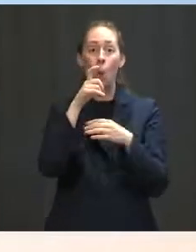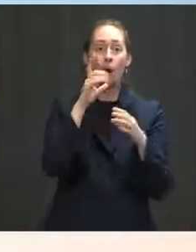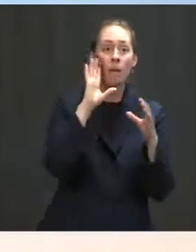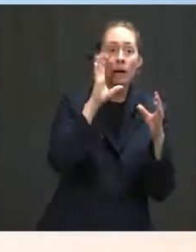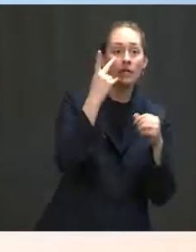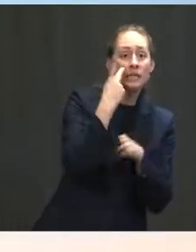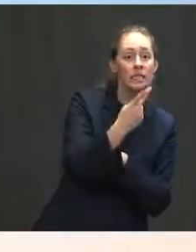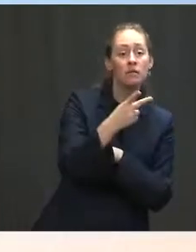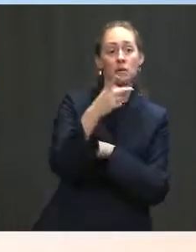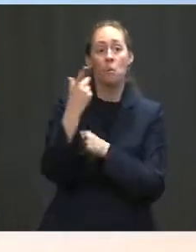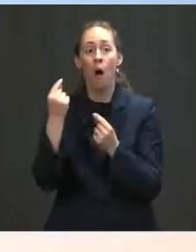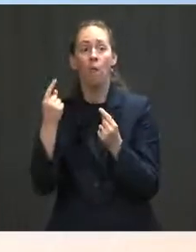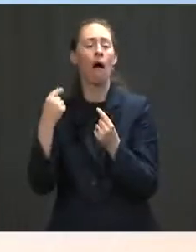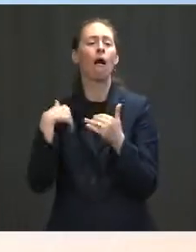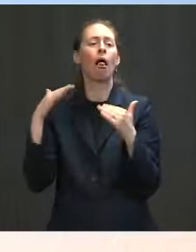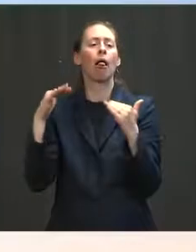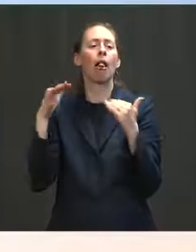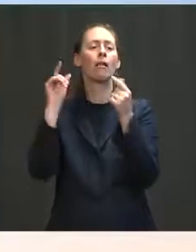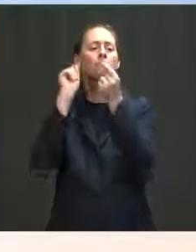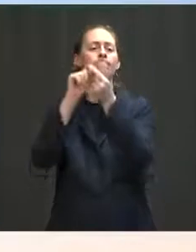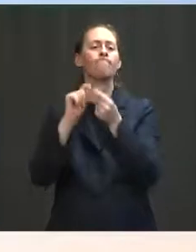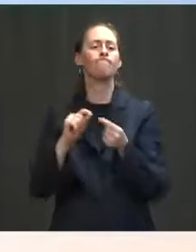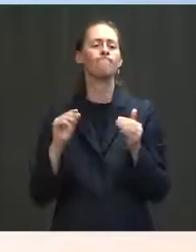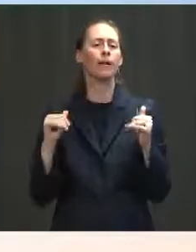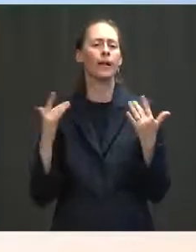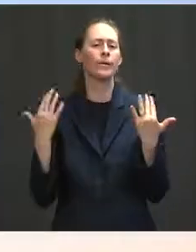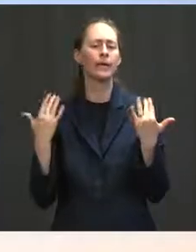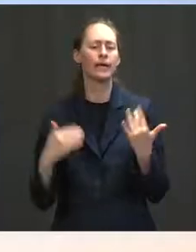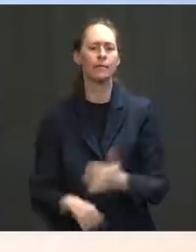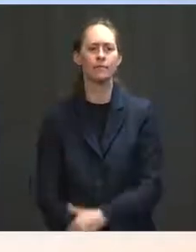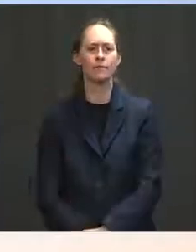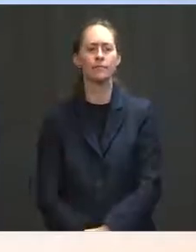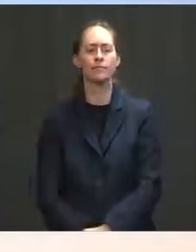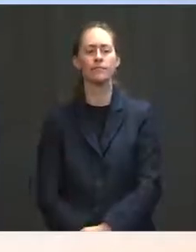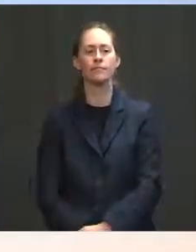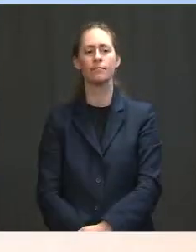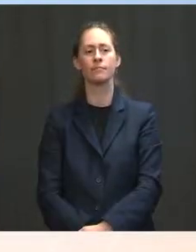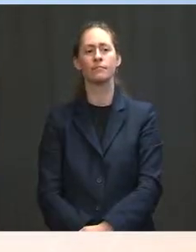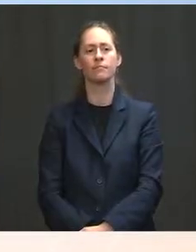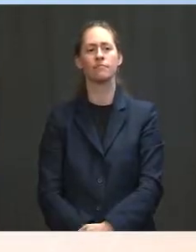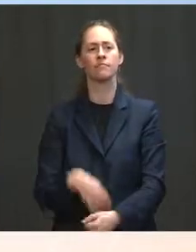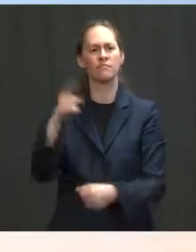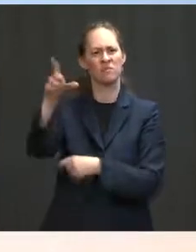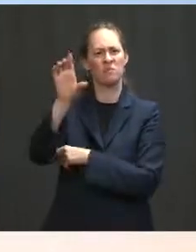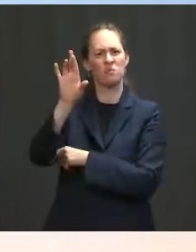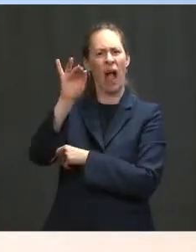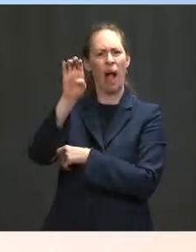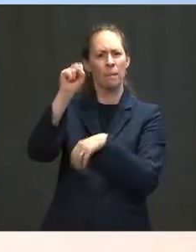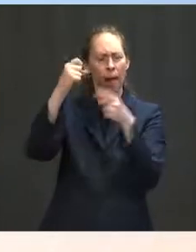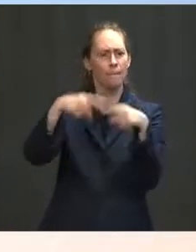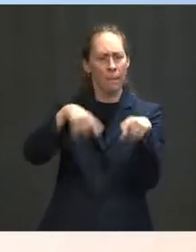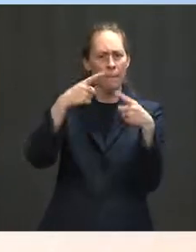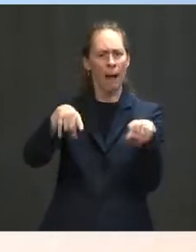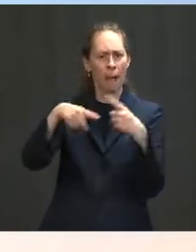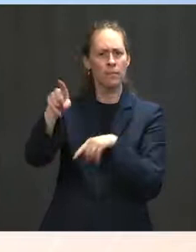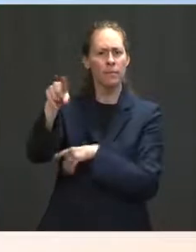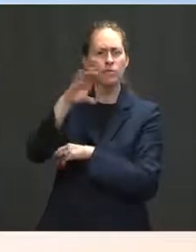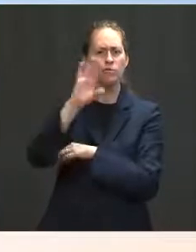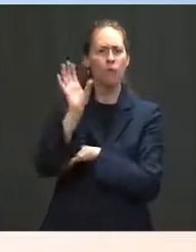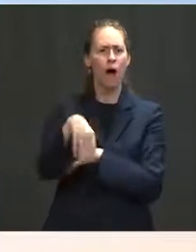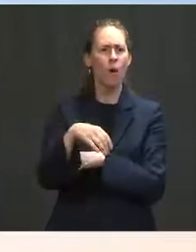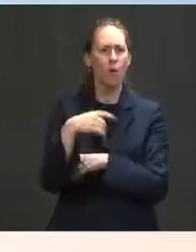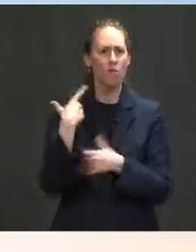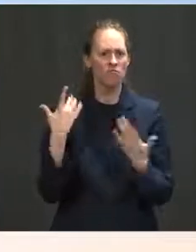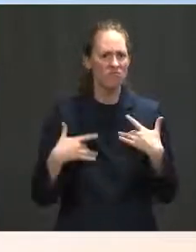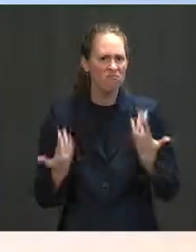finalizing all those specific details. Okay, and then on crime in Chicago and meeting with Mayor Lightfoot. Well, I know that